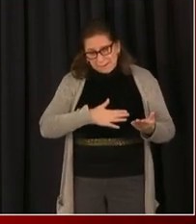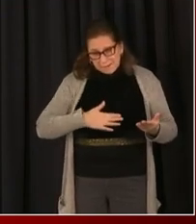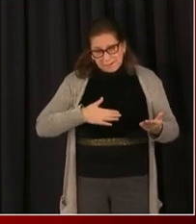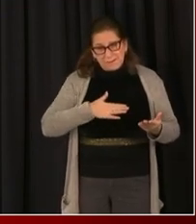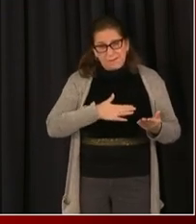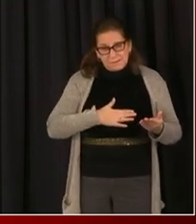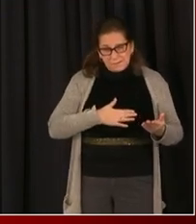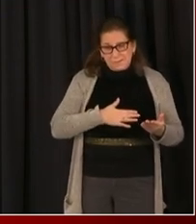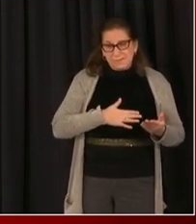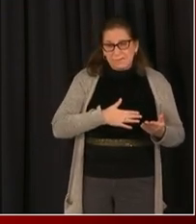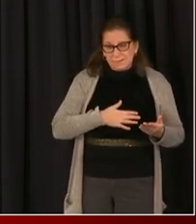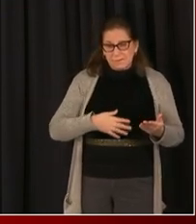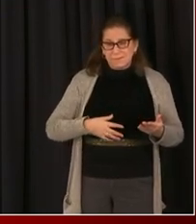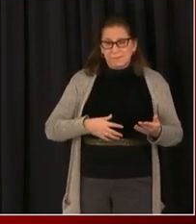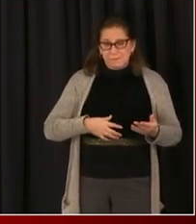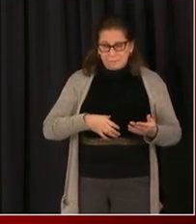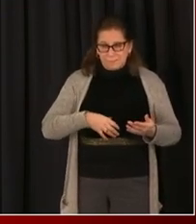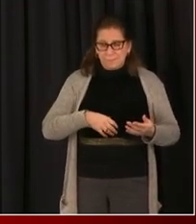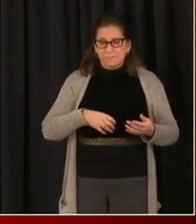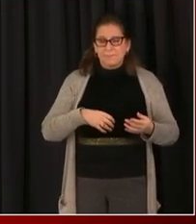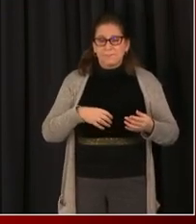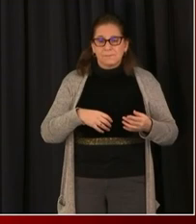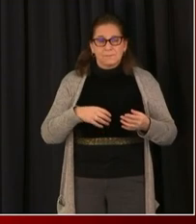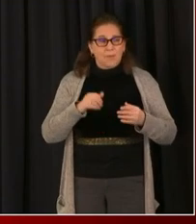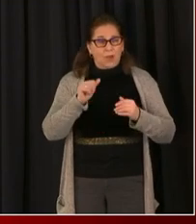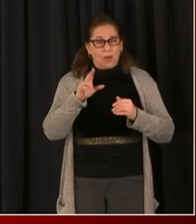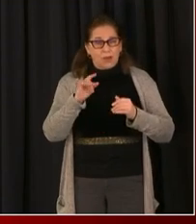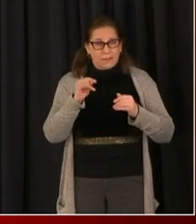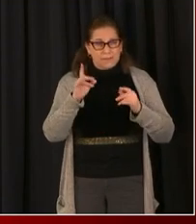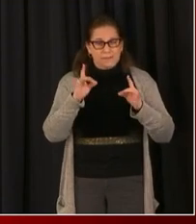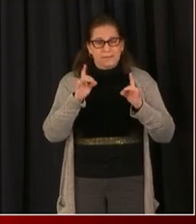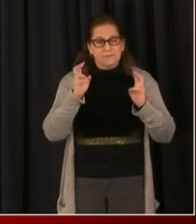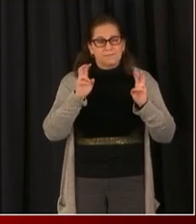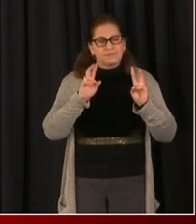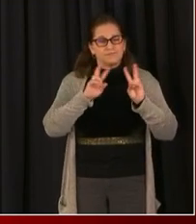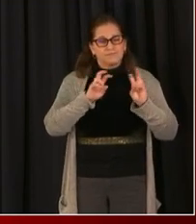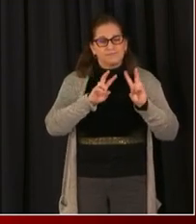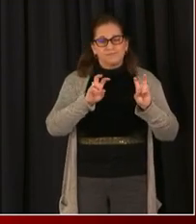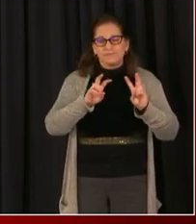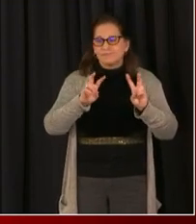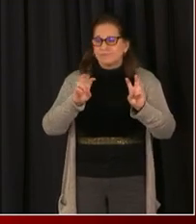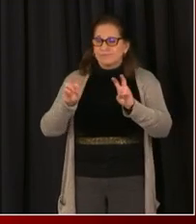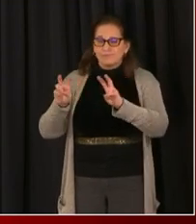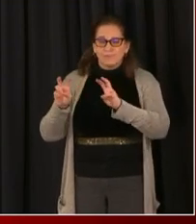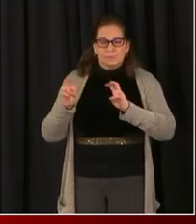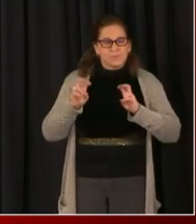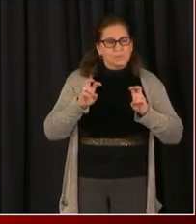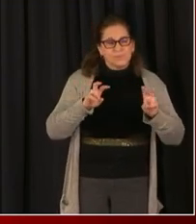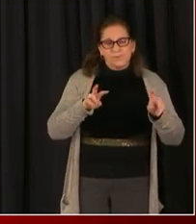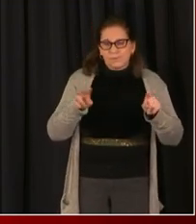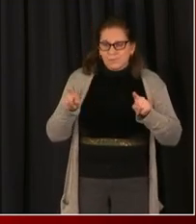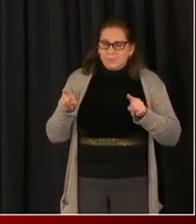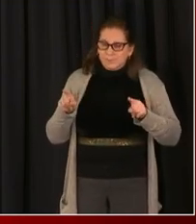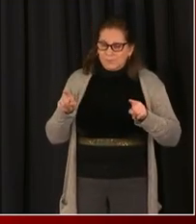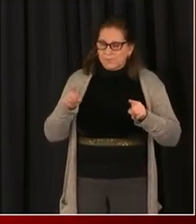audit. And our staff is not, they're inconspicuous when they're doing this mask audit. So people don't know that the health